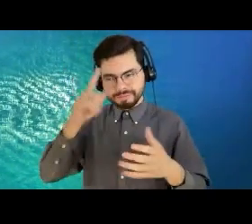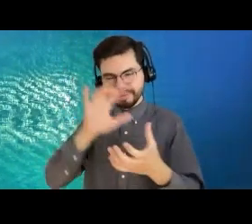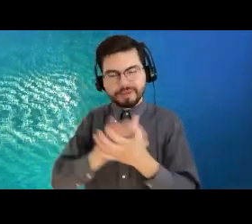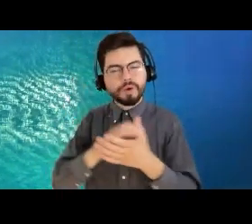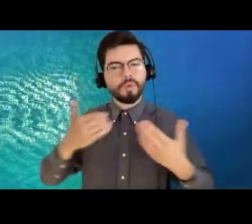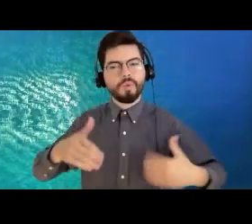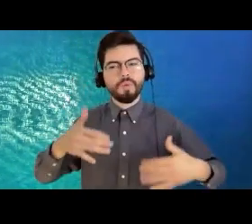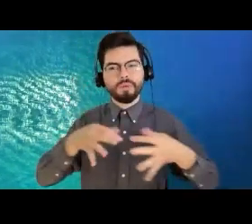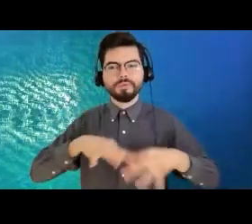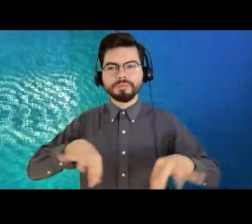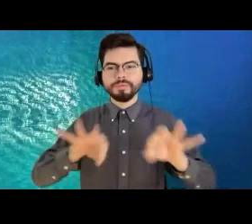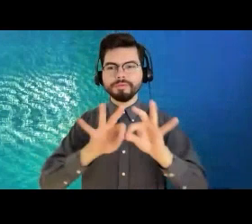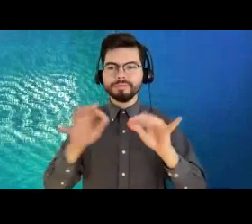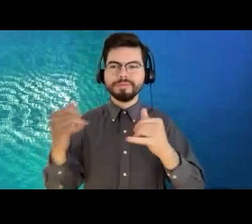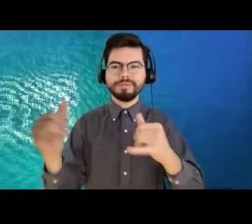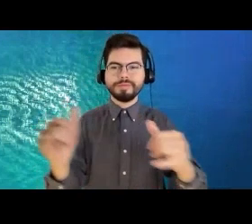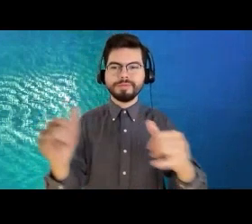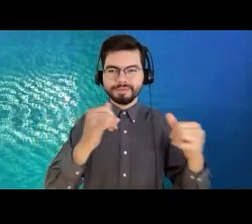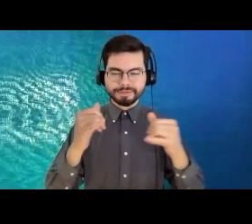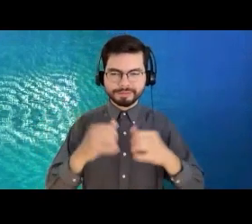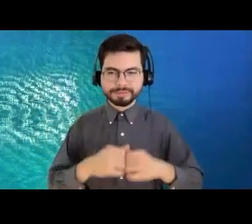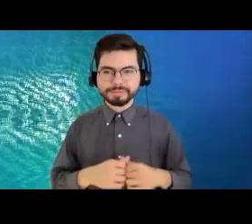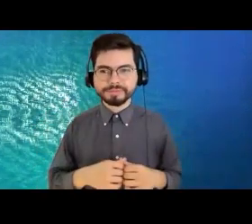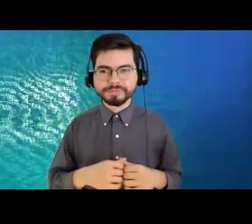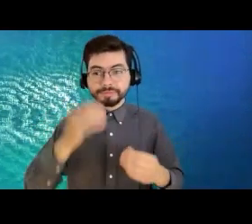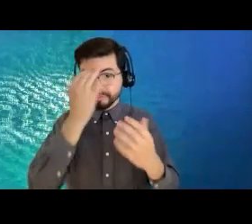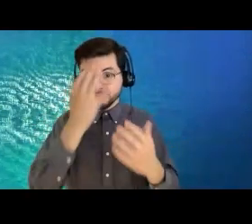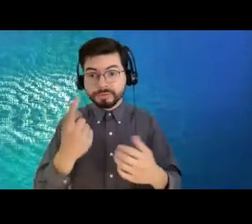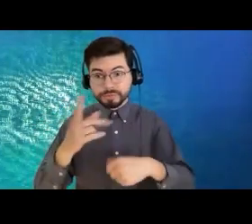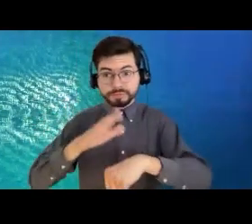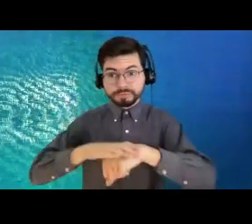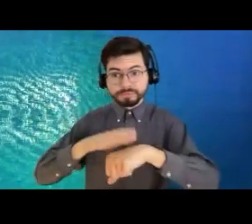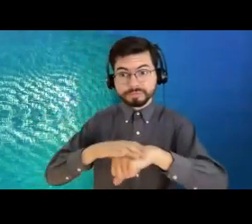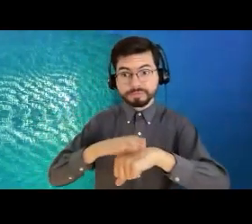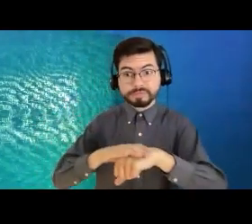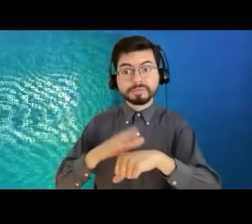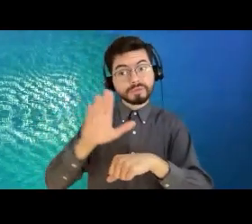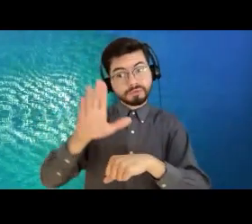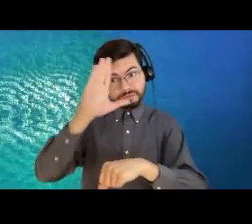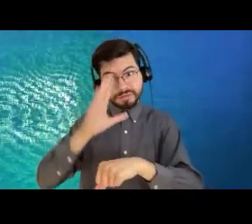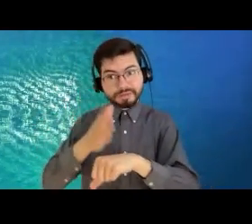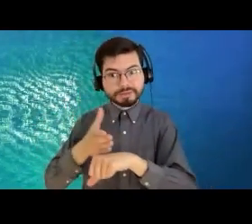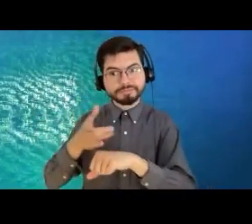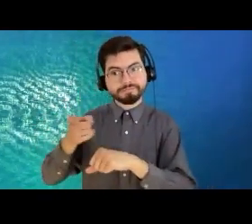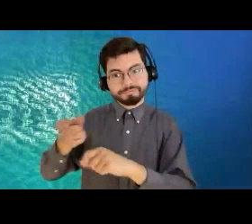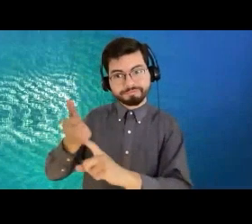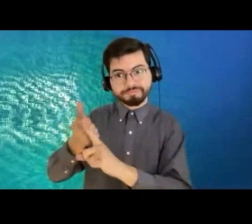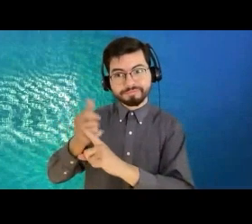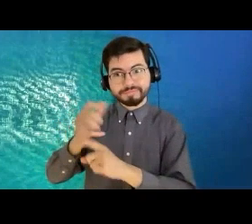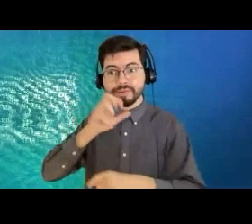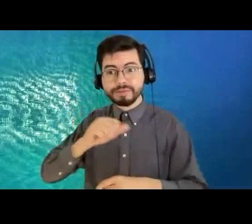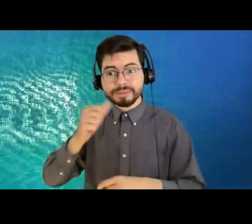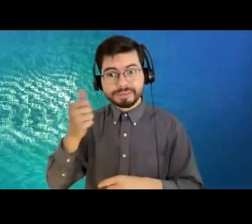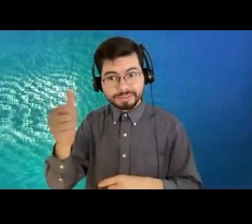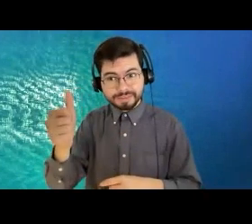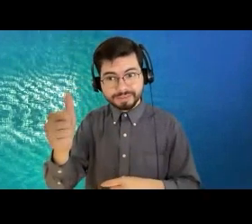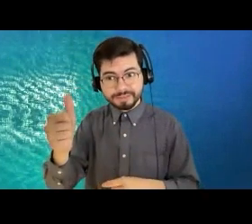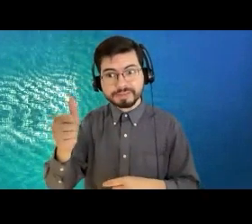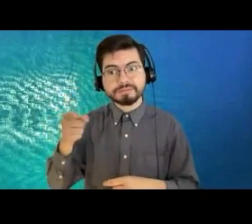you're, you know, if your son is 10 years old and he decides